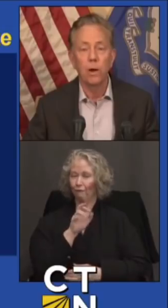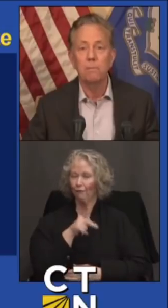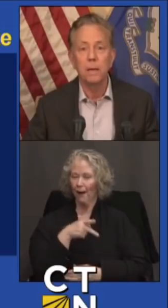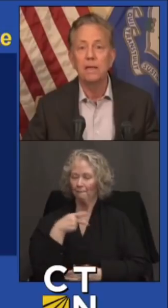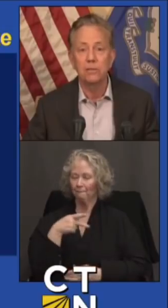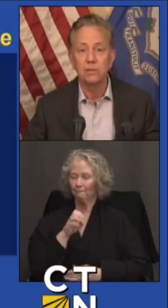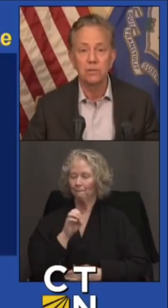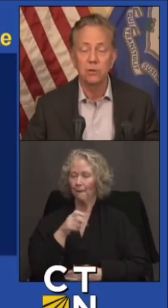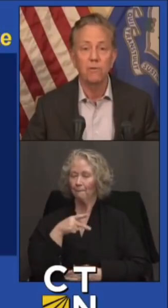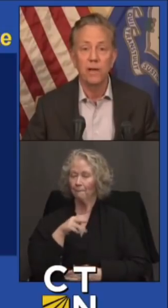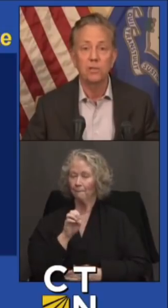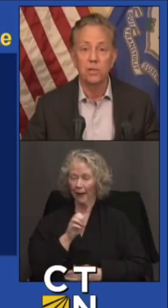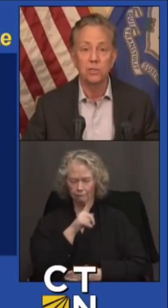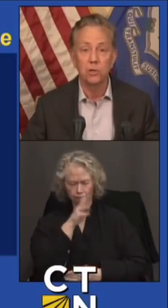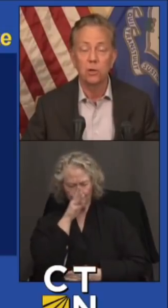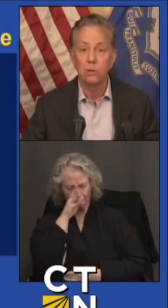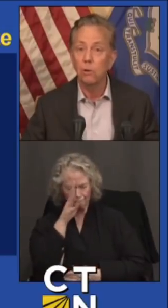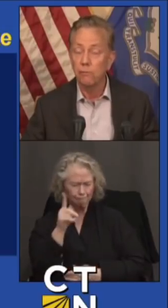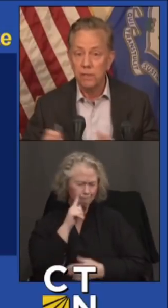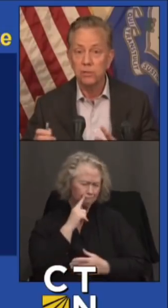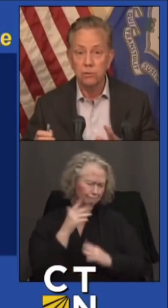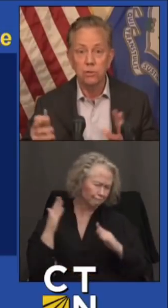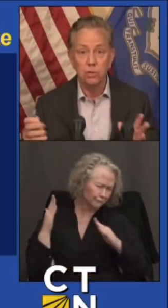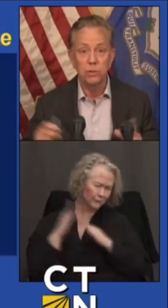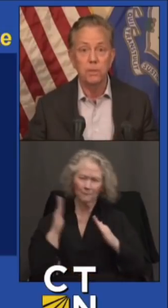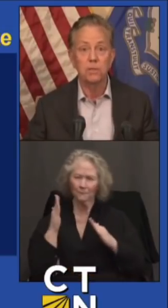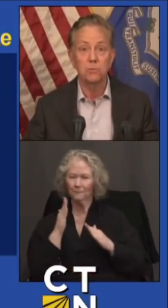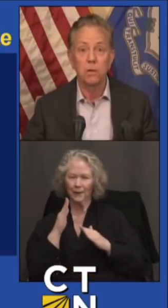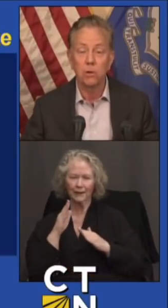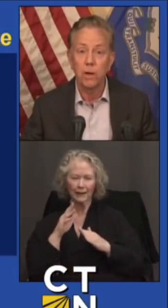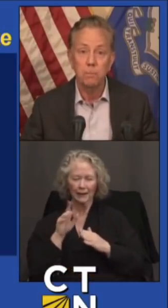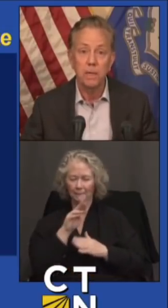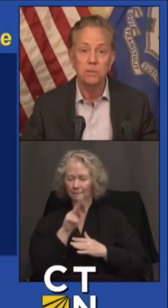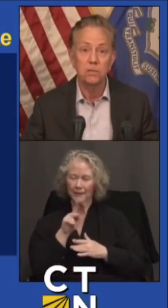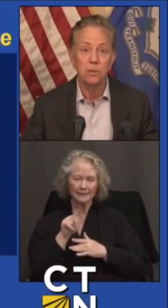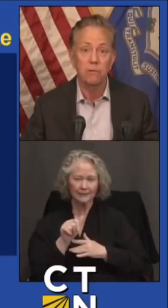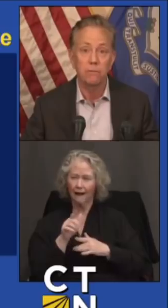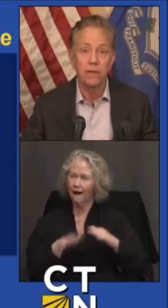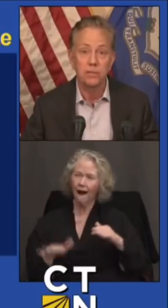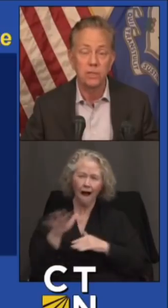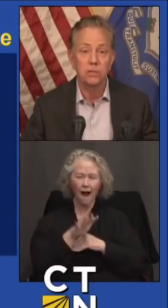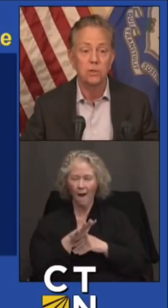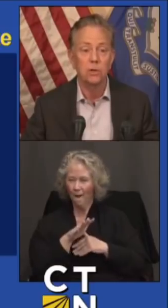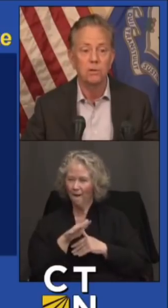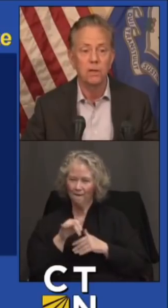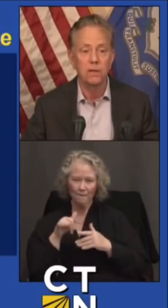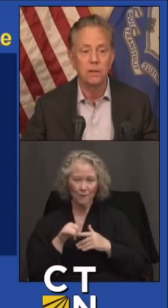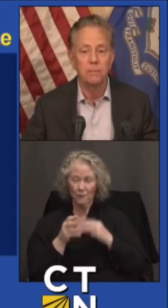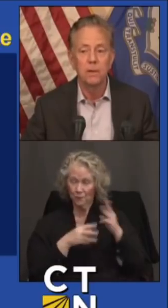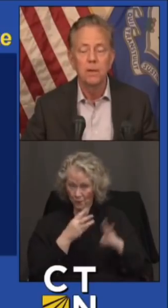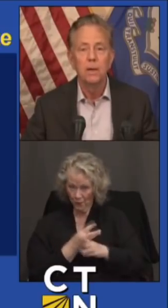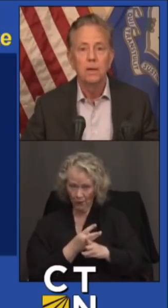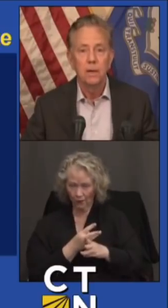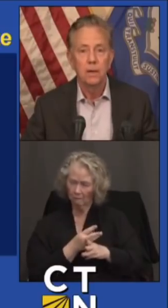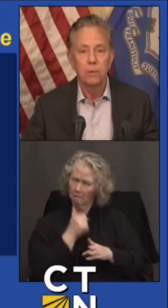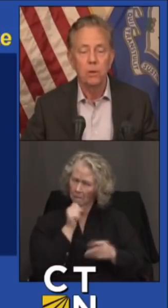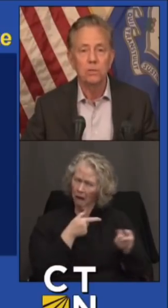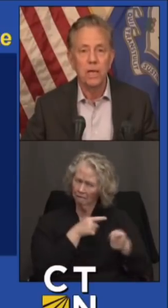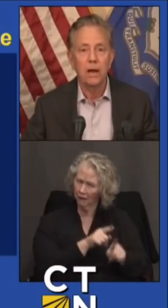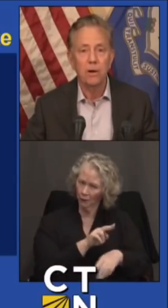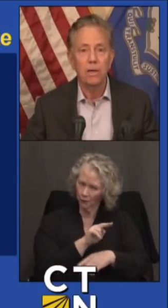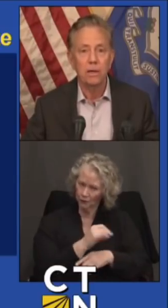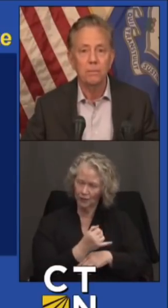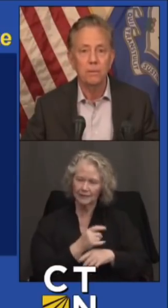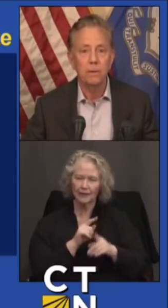the great pizzas on the face of this earth. No offense, New Jersey, but this is one of the great pizzas on the face of this earth. And we